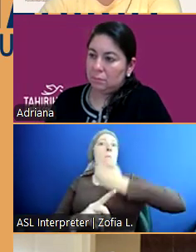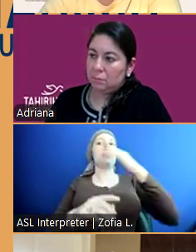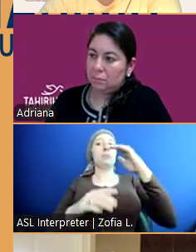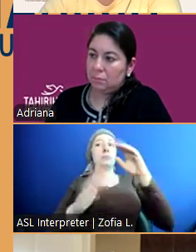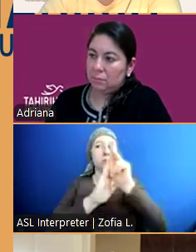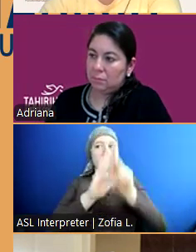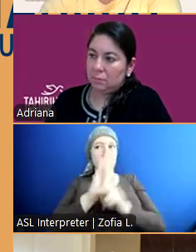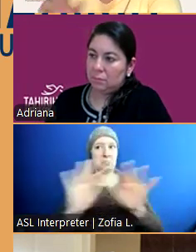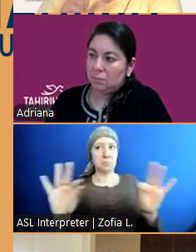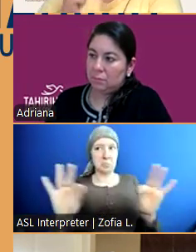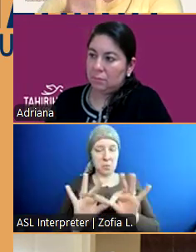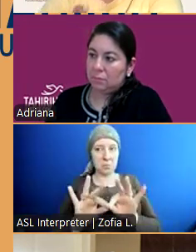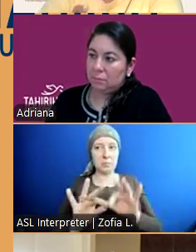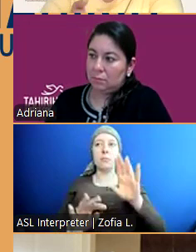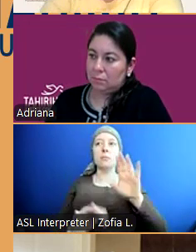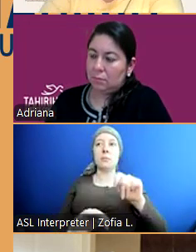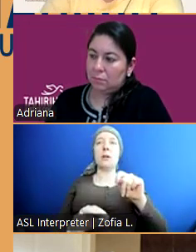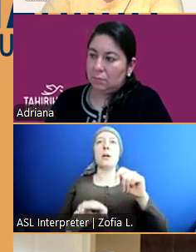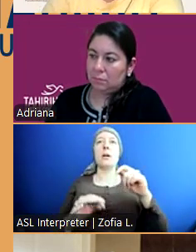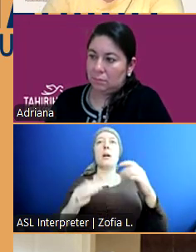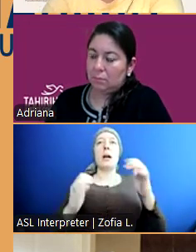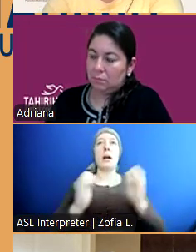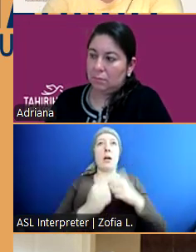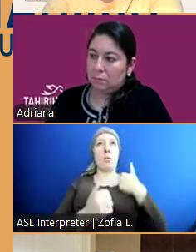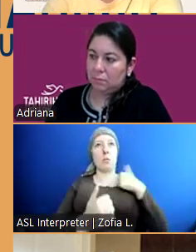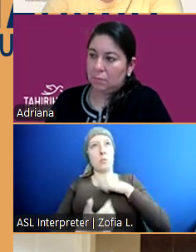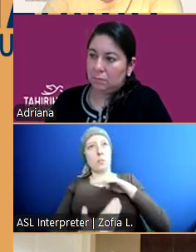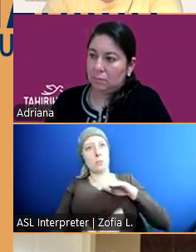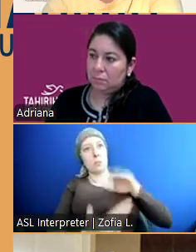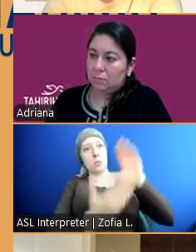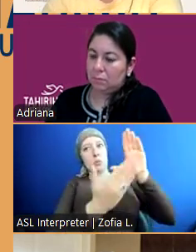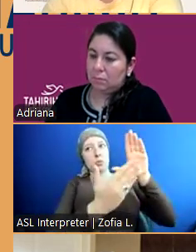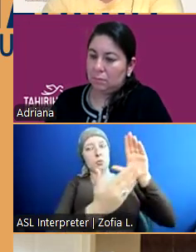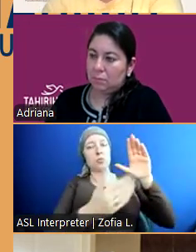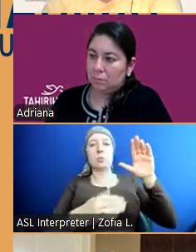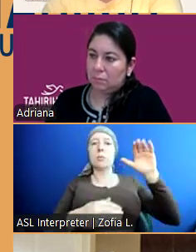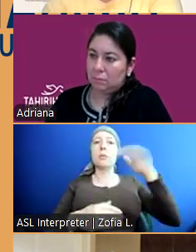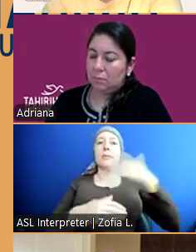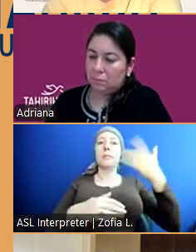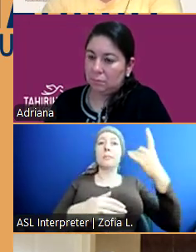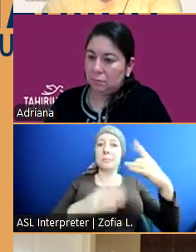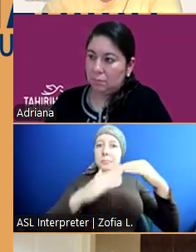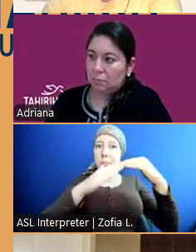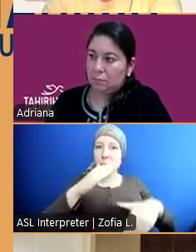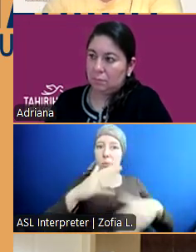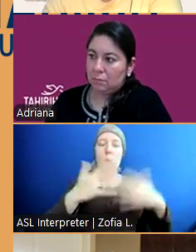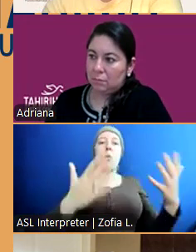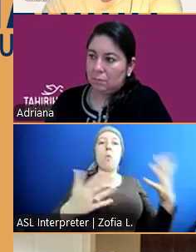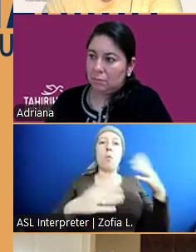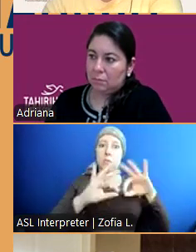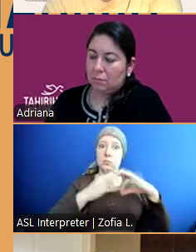piece on how you approach this minor or this family is key. I'll share